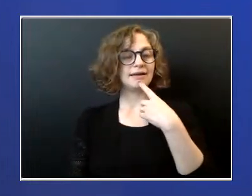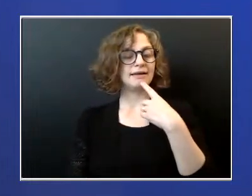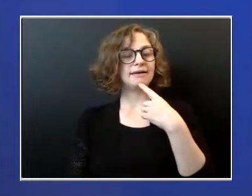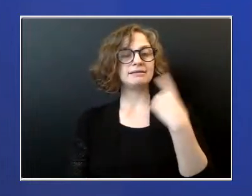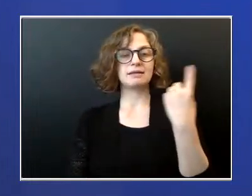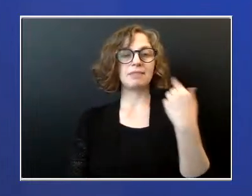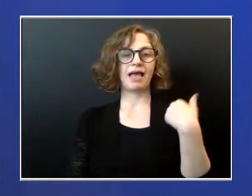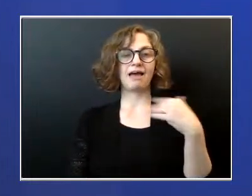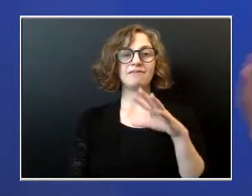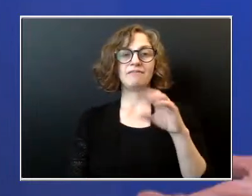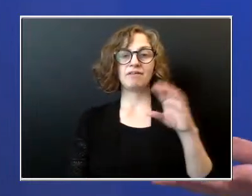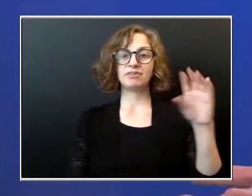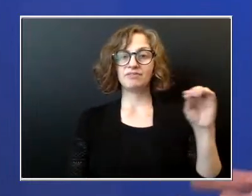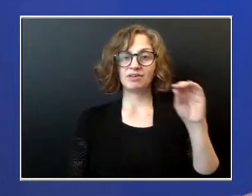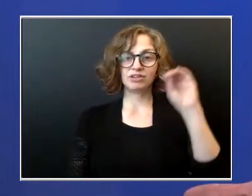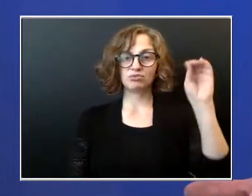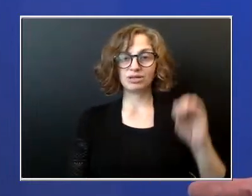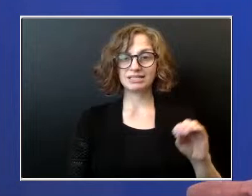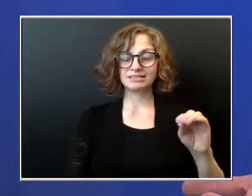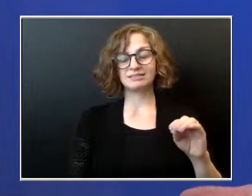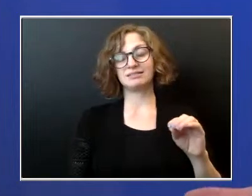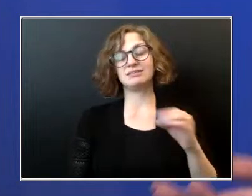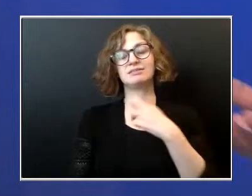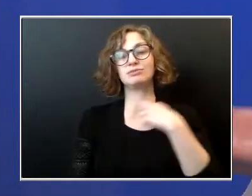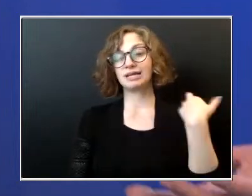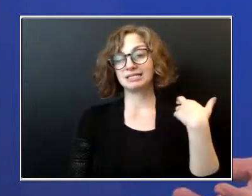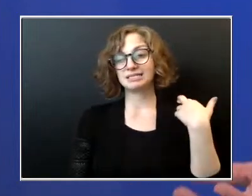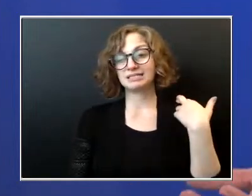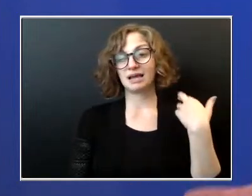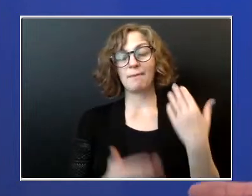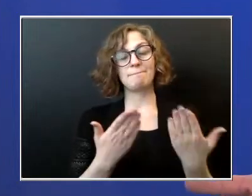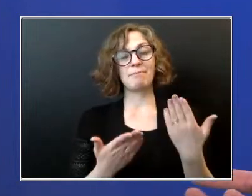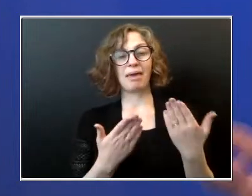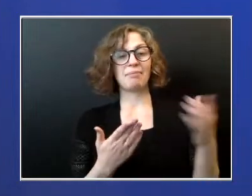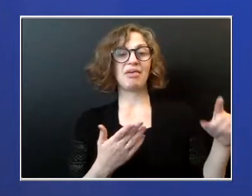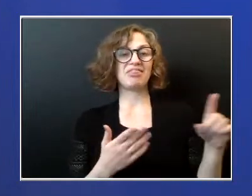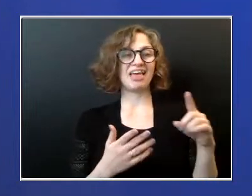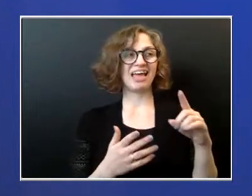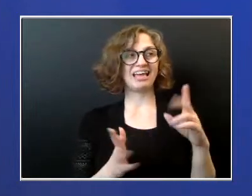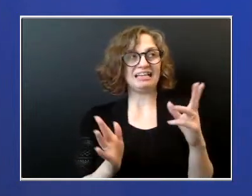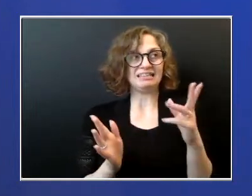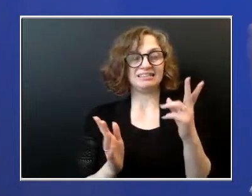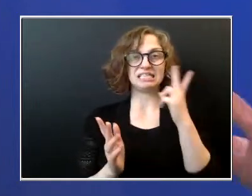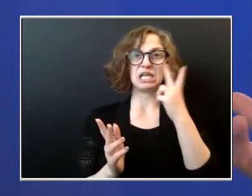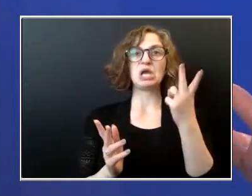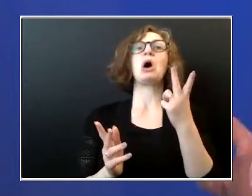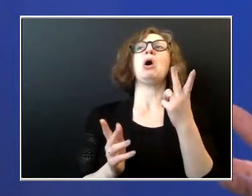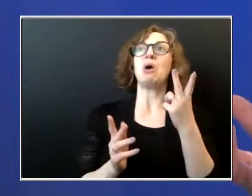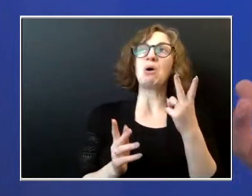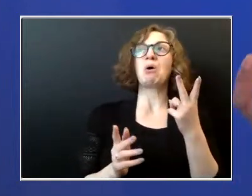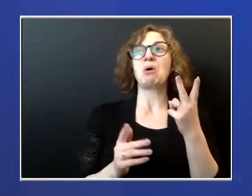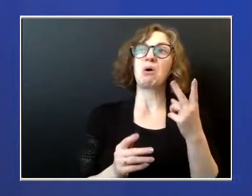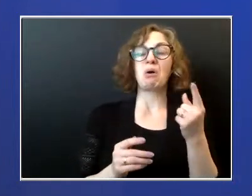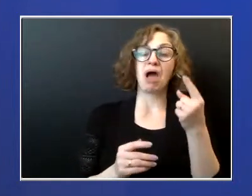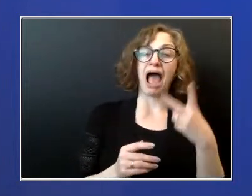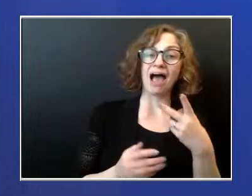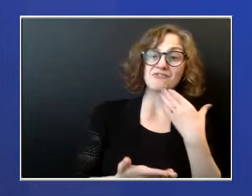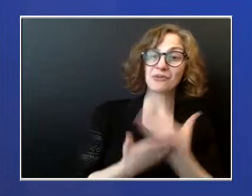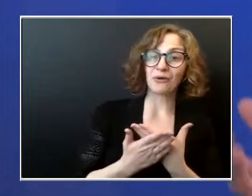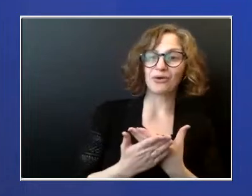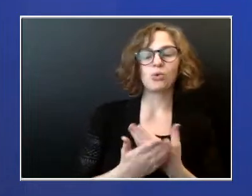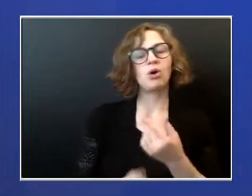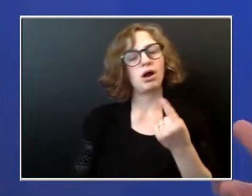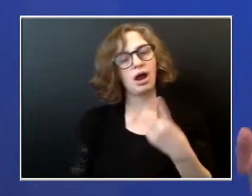it as a glass half empty or a glass half full. So that's what genetic counselors do. Even as we're disclosing the result, we're trying